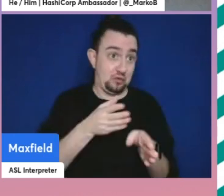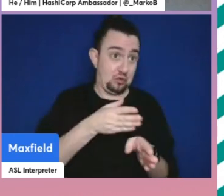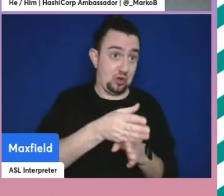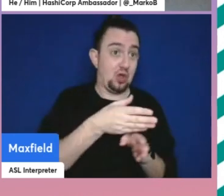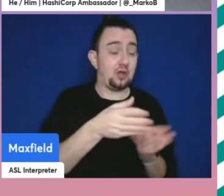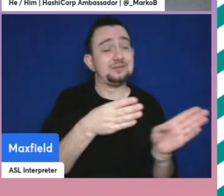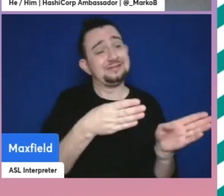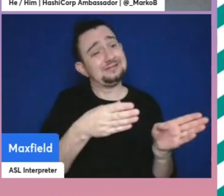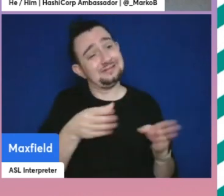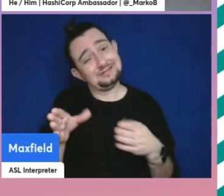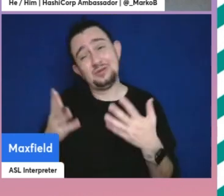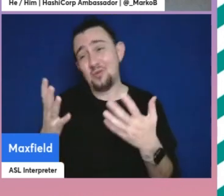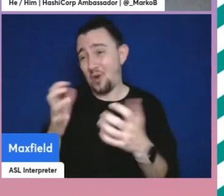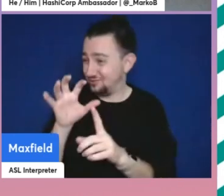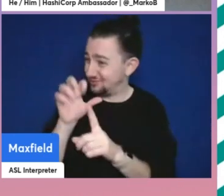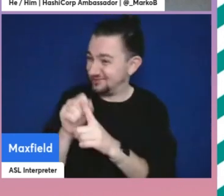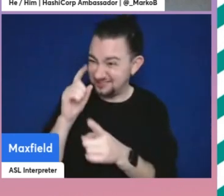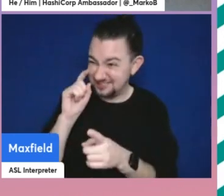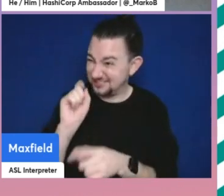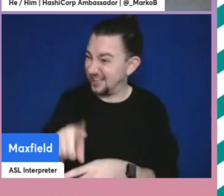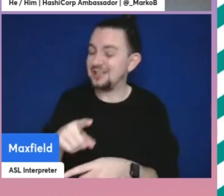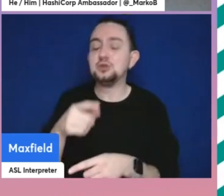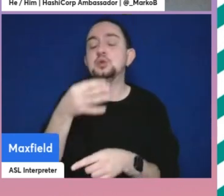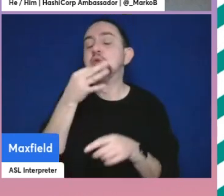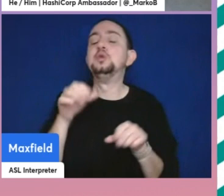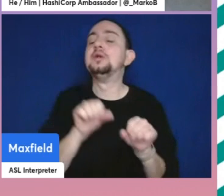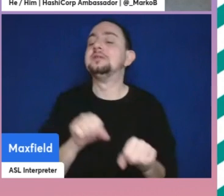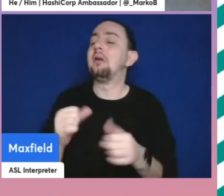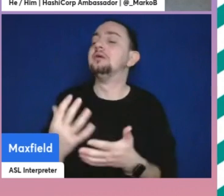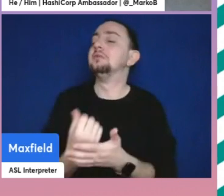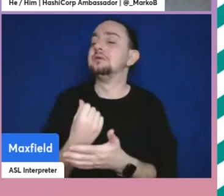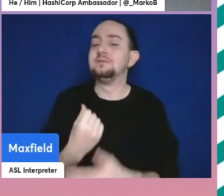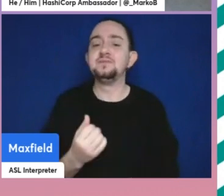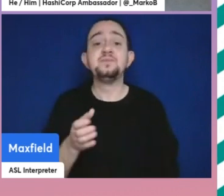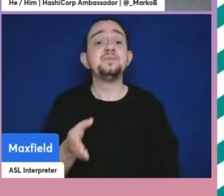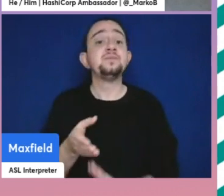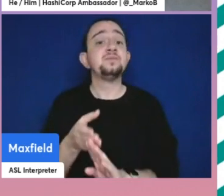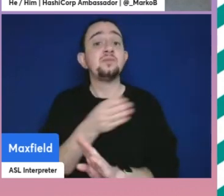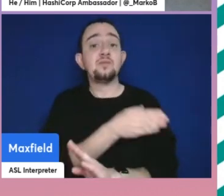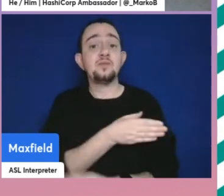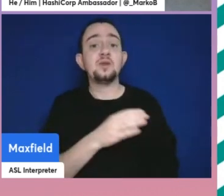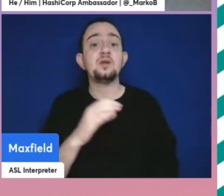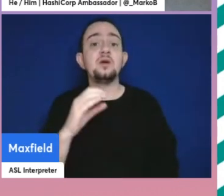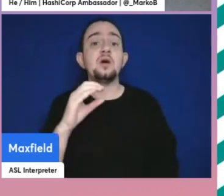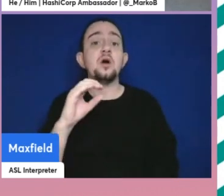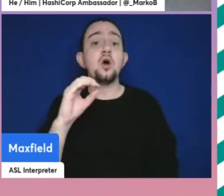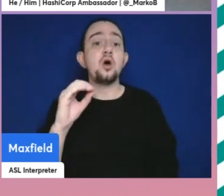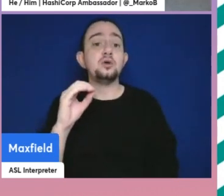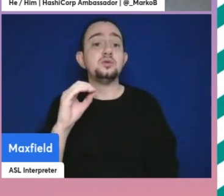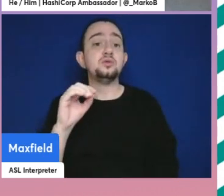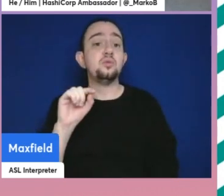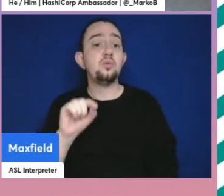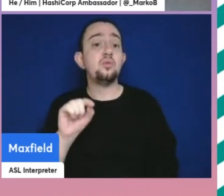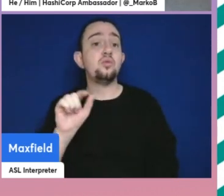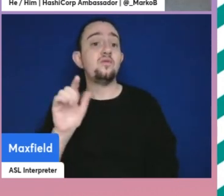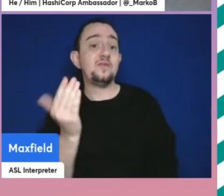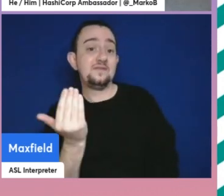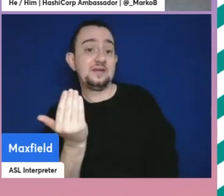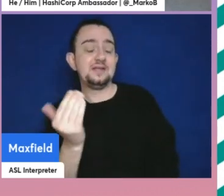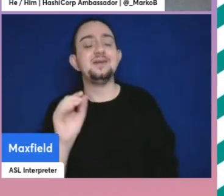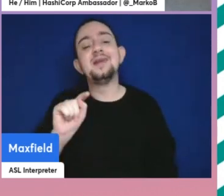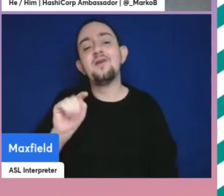as possible. So if we look back with 015, and that I mean Terraform, there was actually an